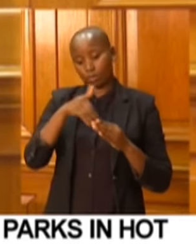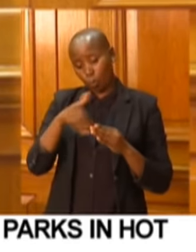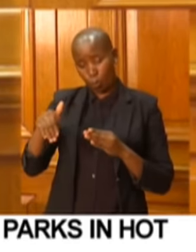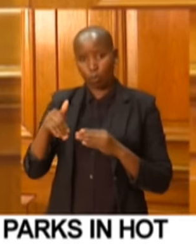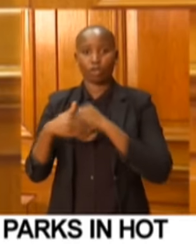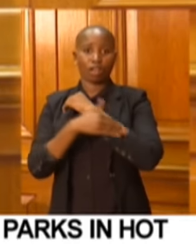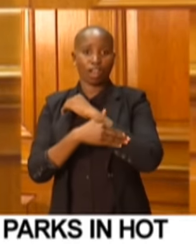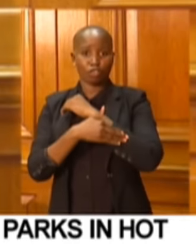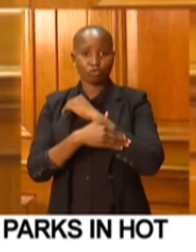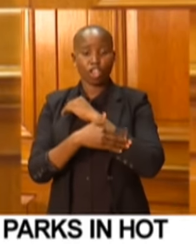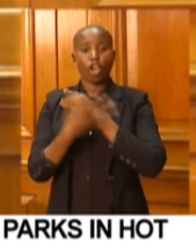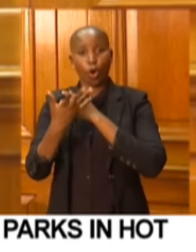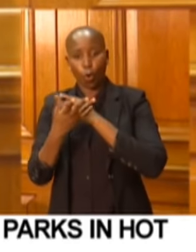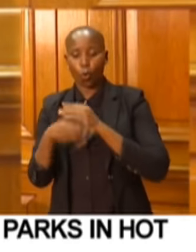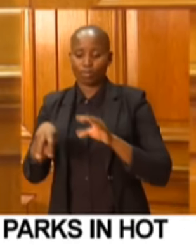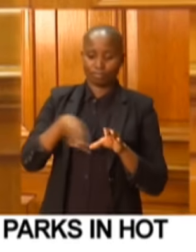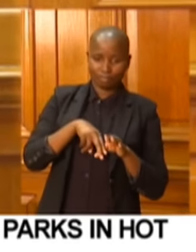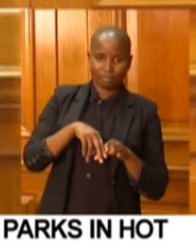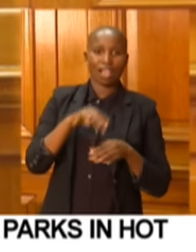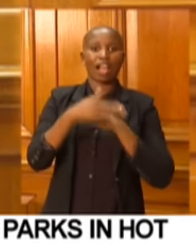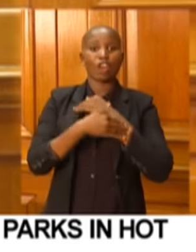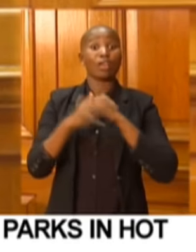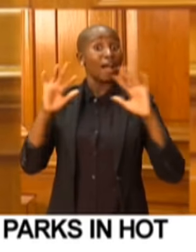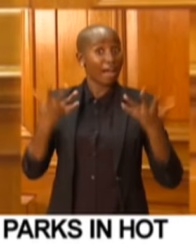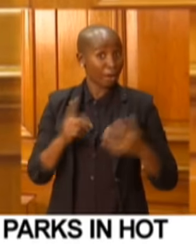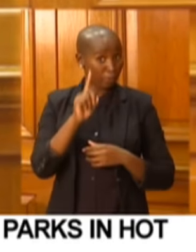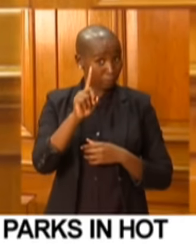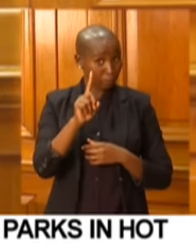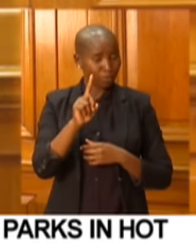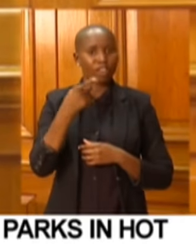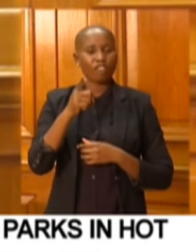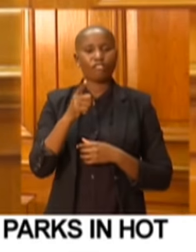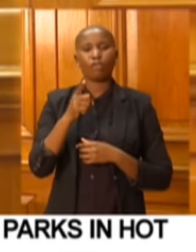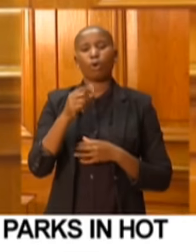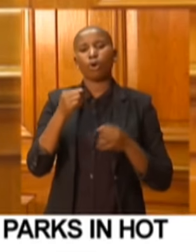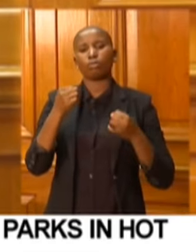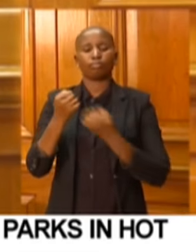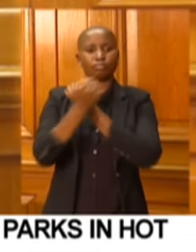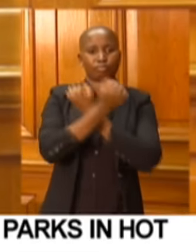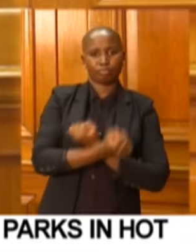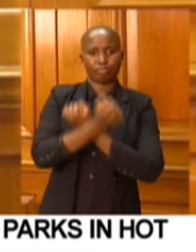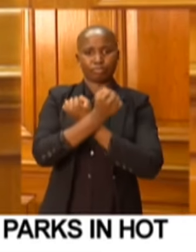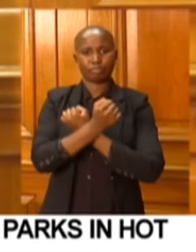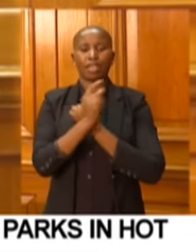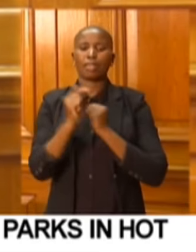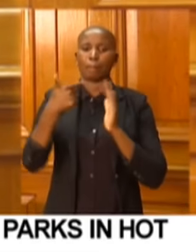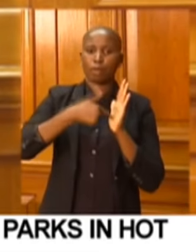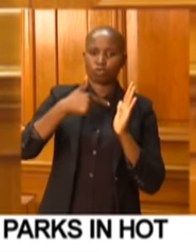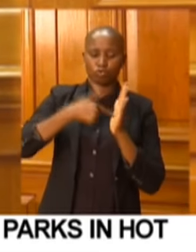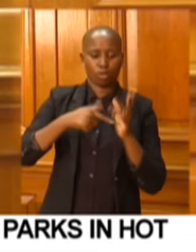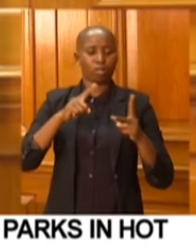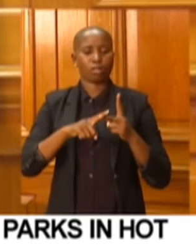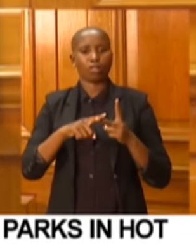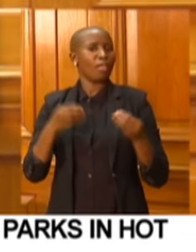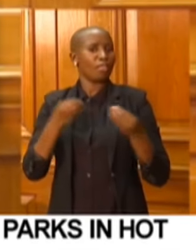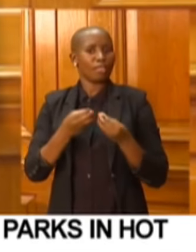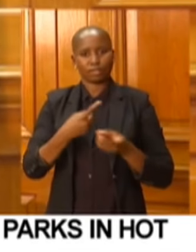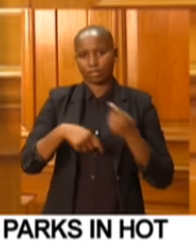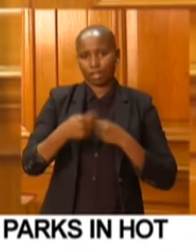following purposes: for the transportation of fuel, cargo, and goods, emergency